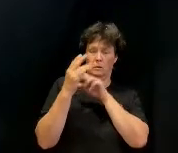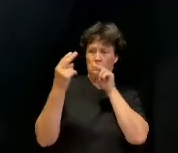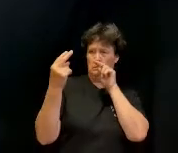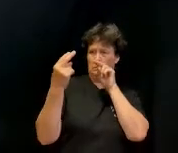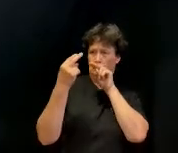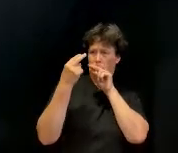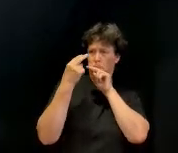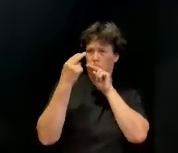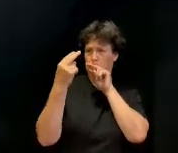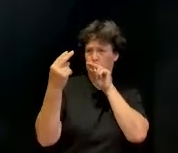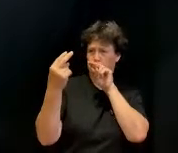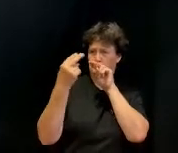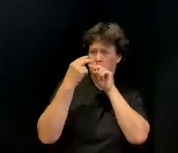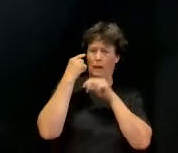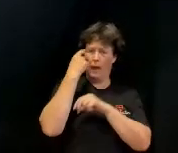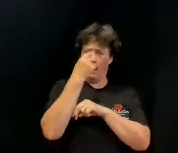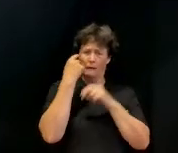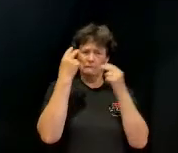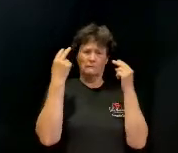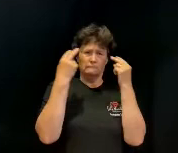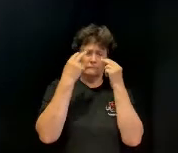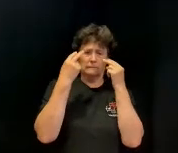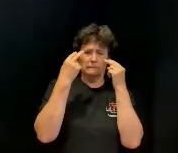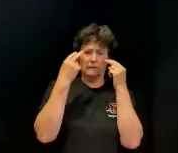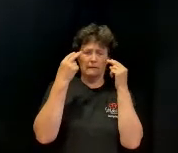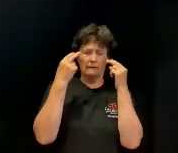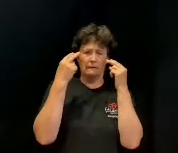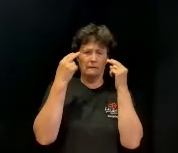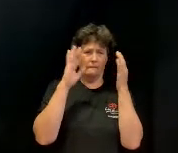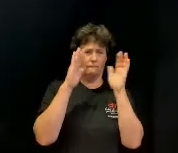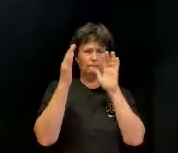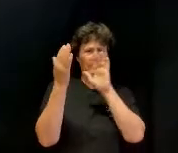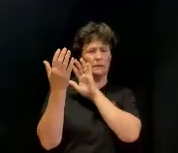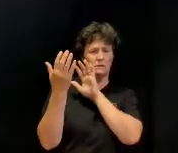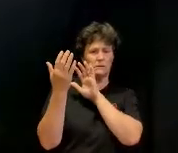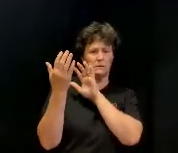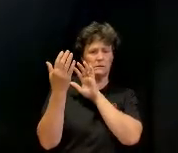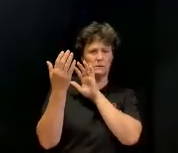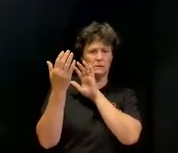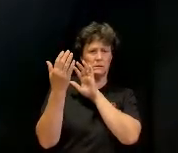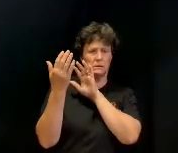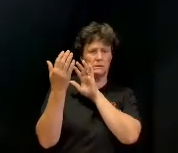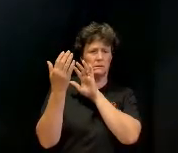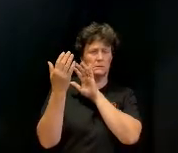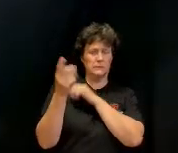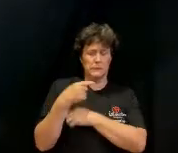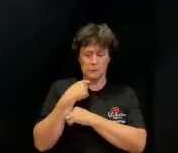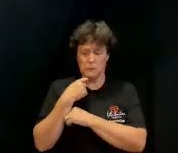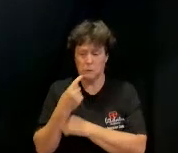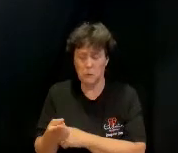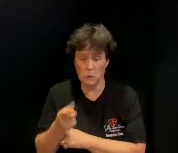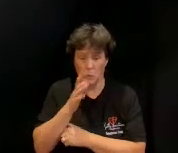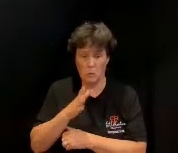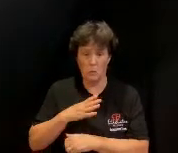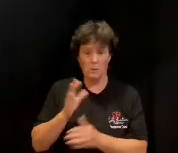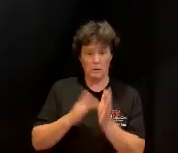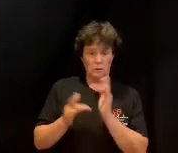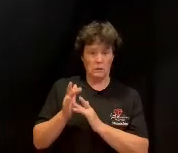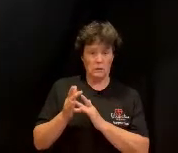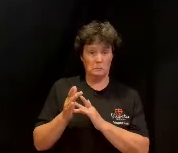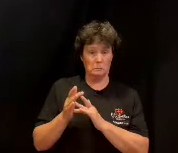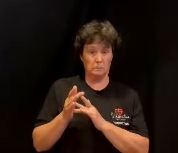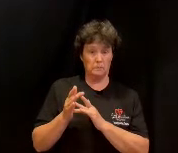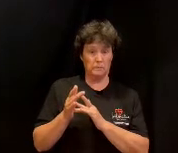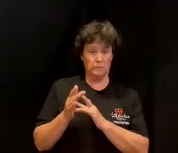are. And this is not who you are. But he told her. Now, he